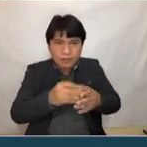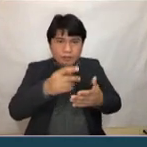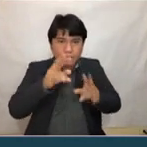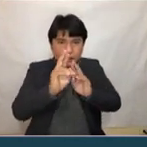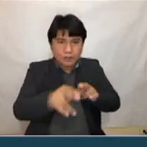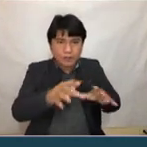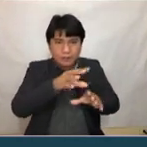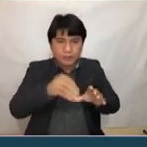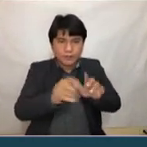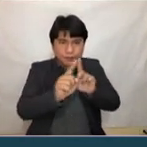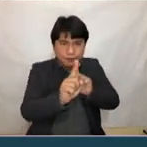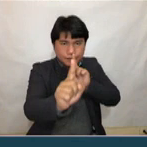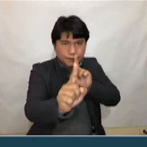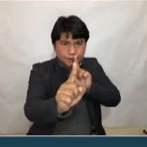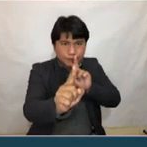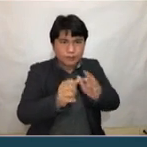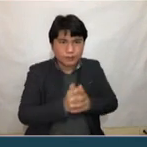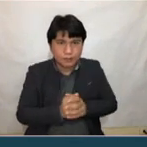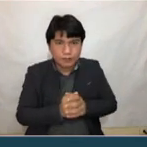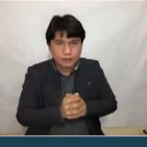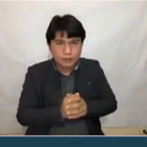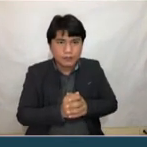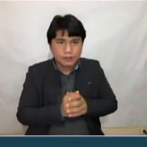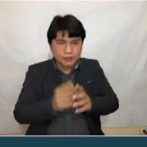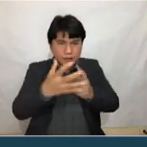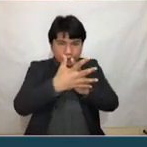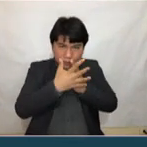social distancing, quarantines,